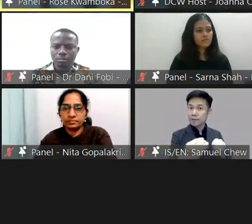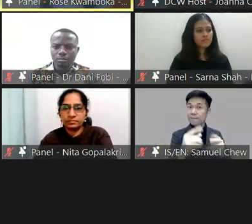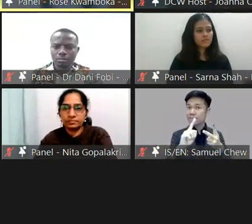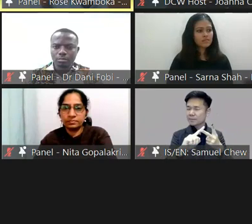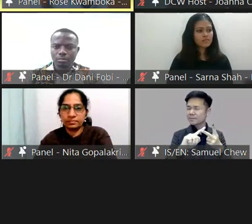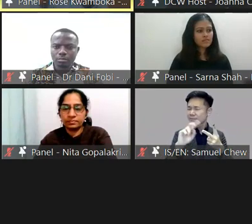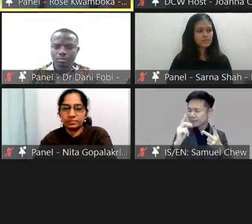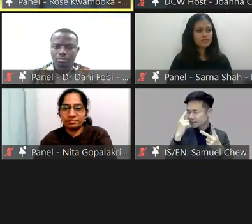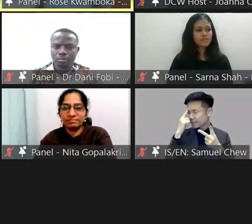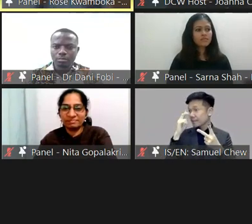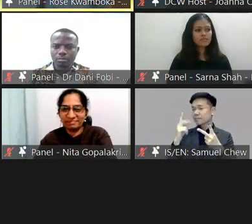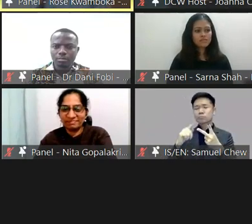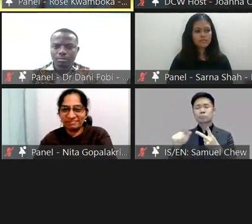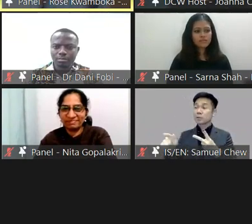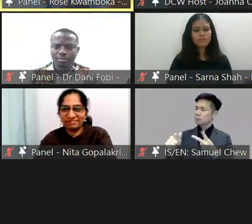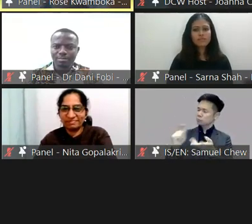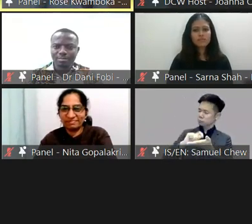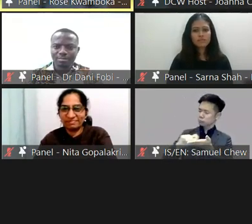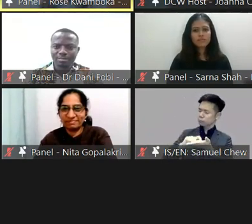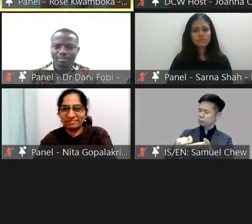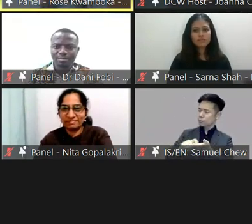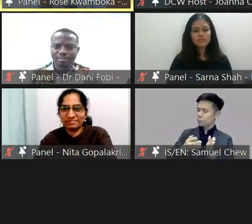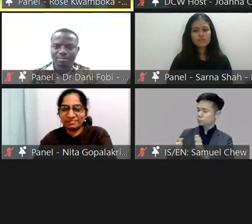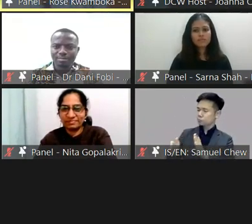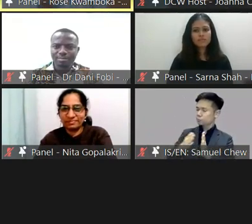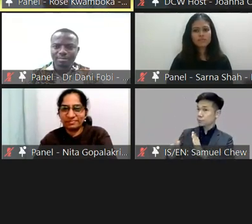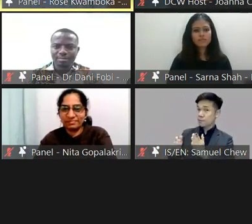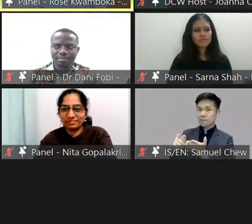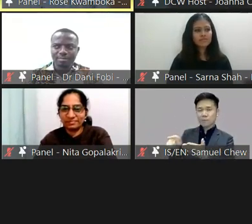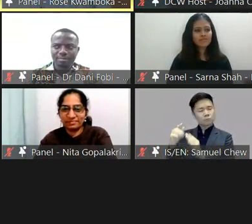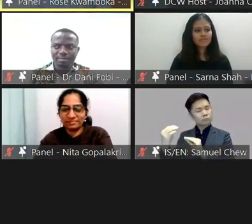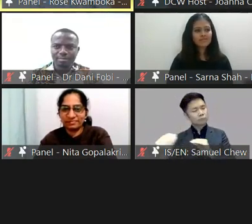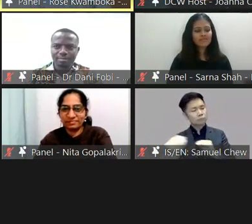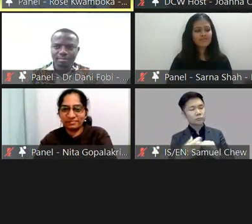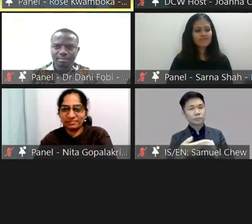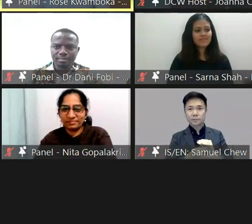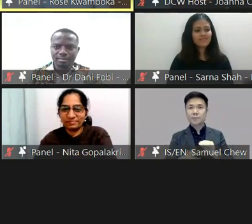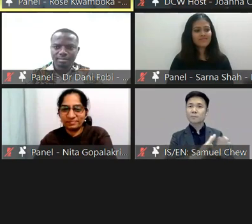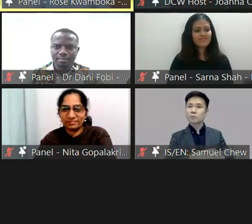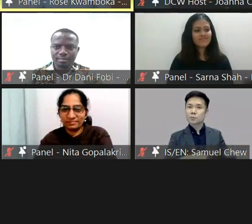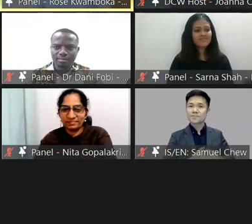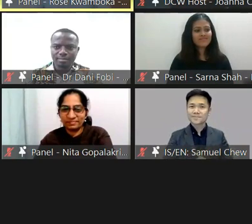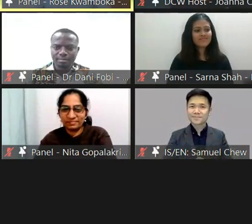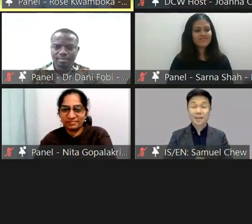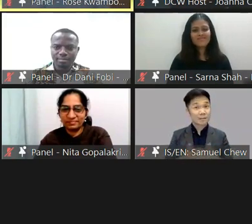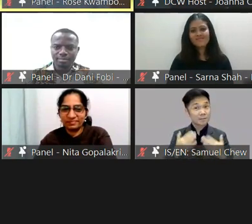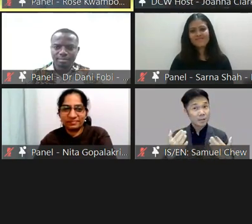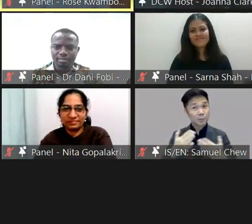interested to hear from you and to get your questions, and I'm ready to answer them all. Thank you.